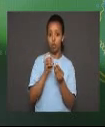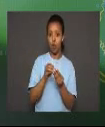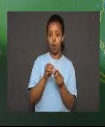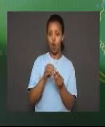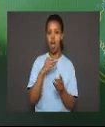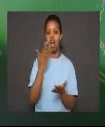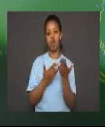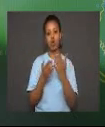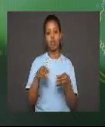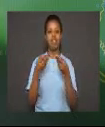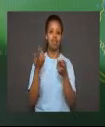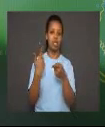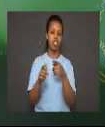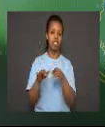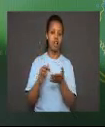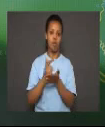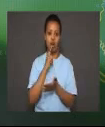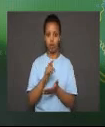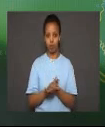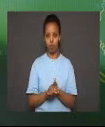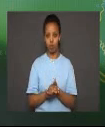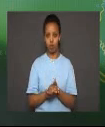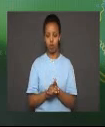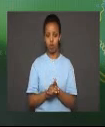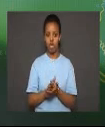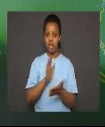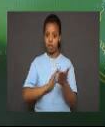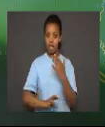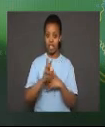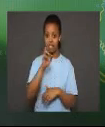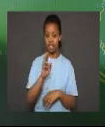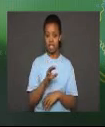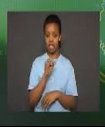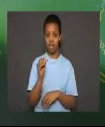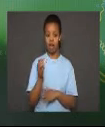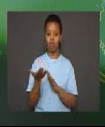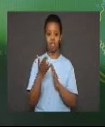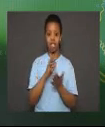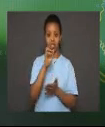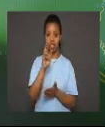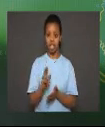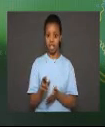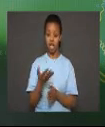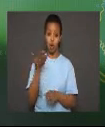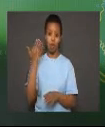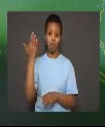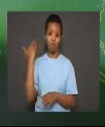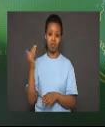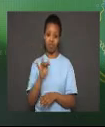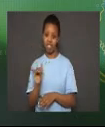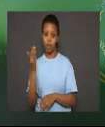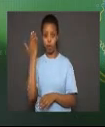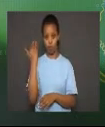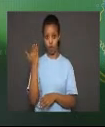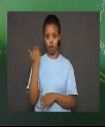For a period of time, birth and death rates were relatively similar,